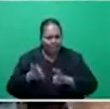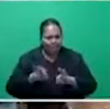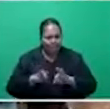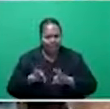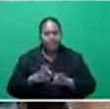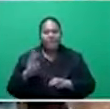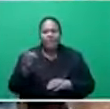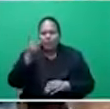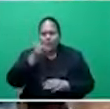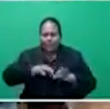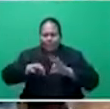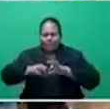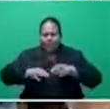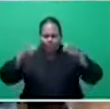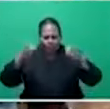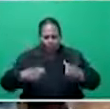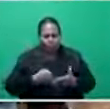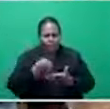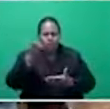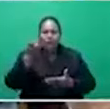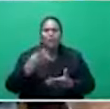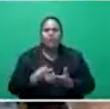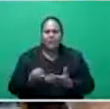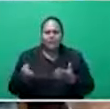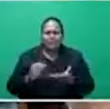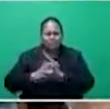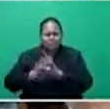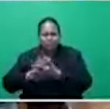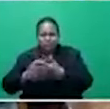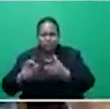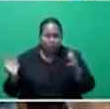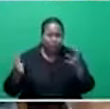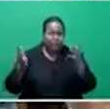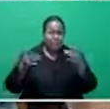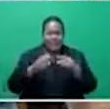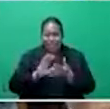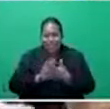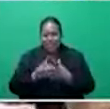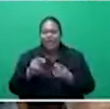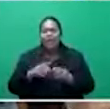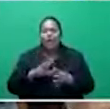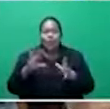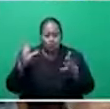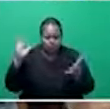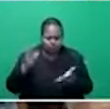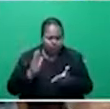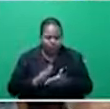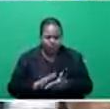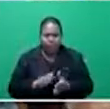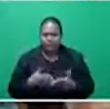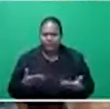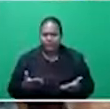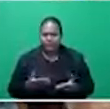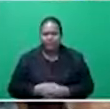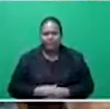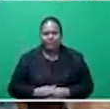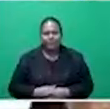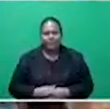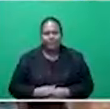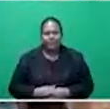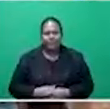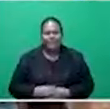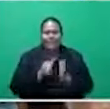a whole-of-economy emissions reduction to achieve net zero by 2050 target. It is clearly written under Section 9 of the law, Mr. Speaker,